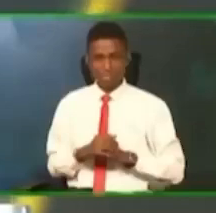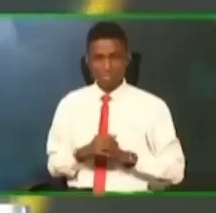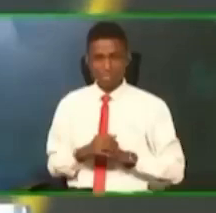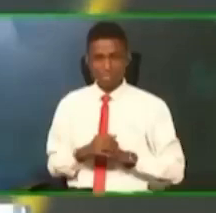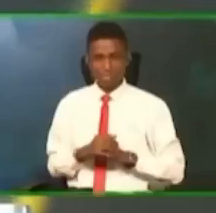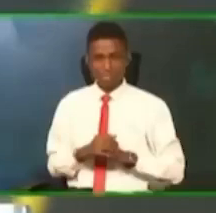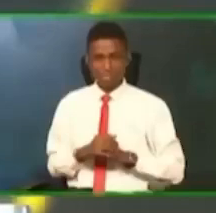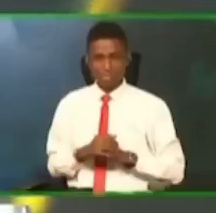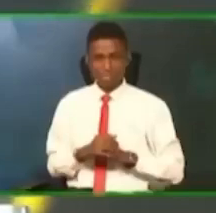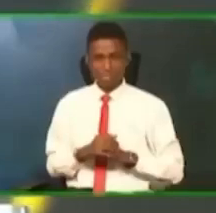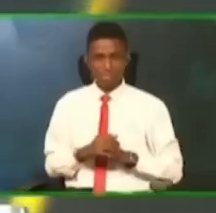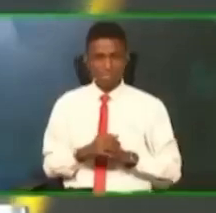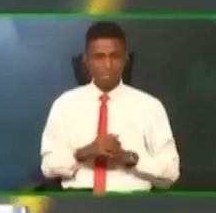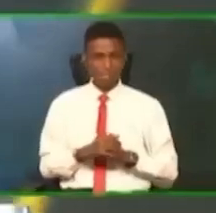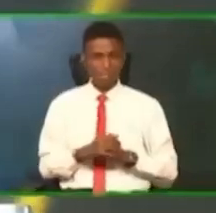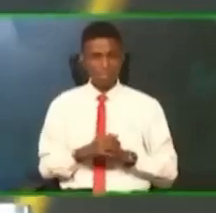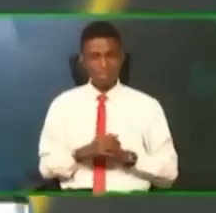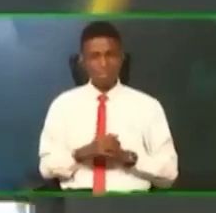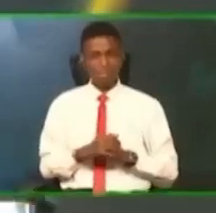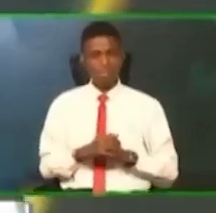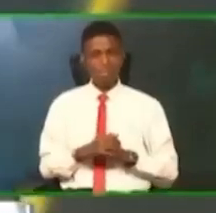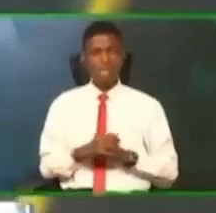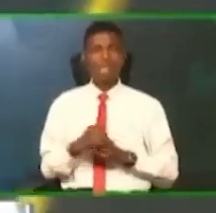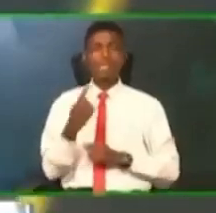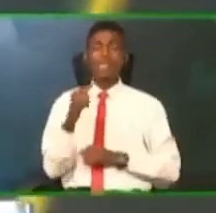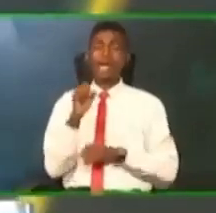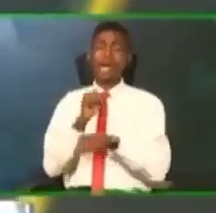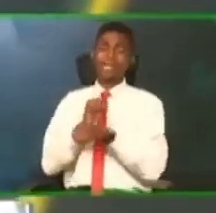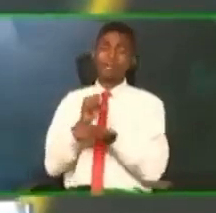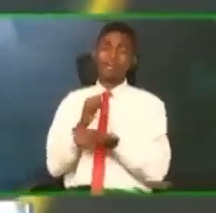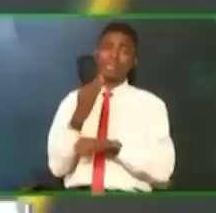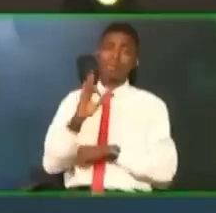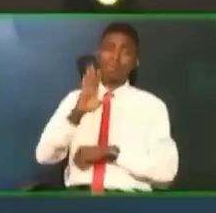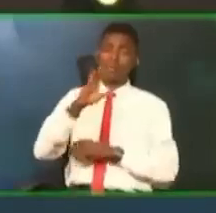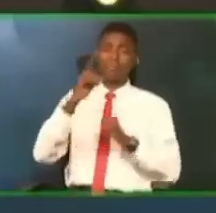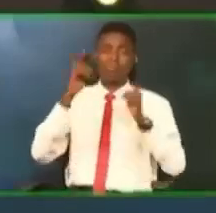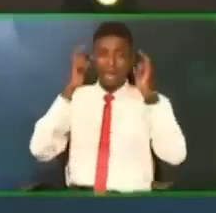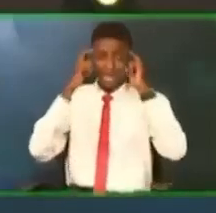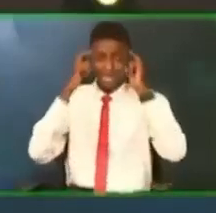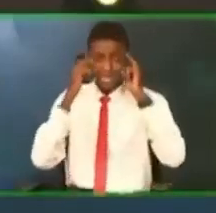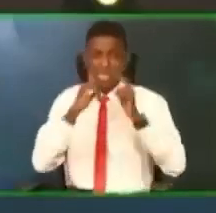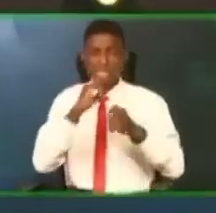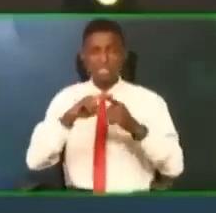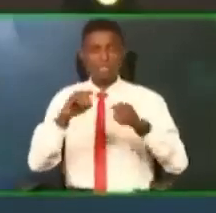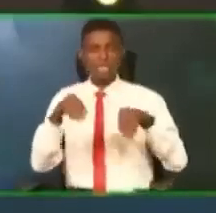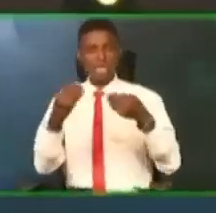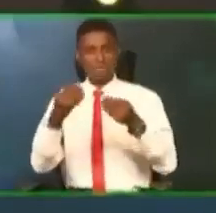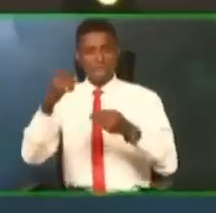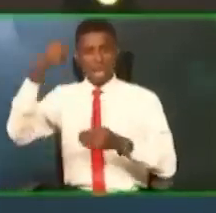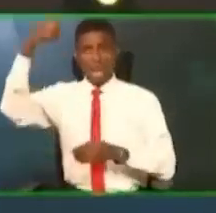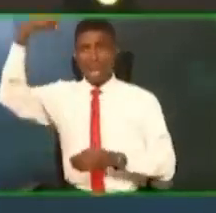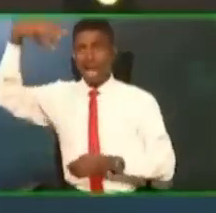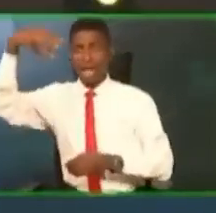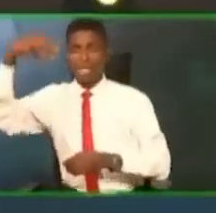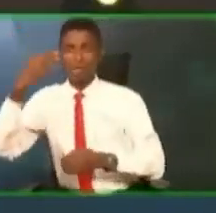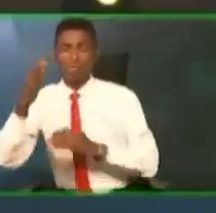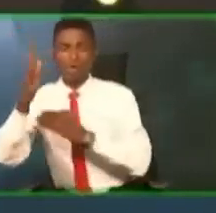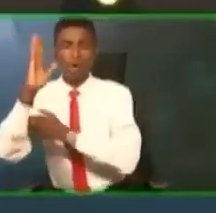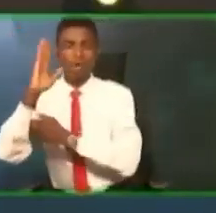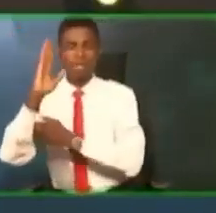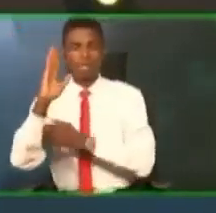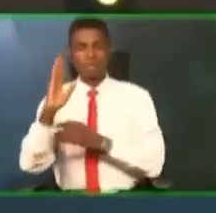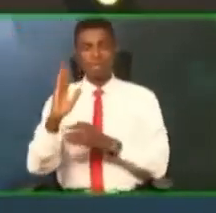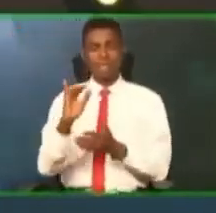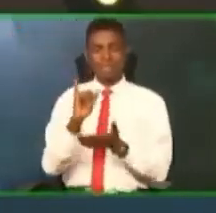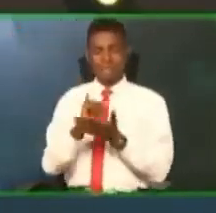Halisa branda kaposiata. The assignment of your mind is to give the light of God that